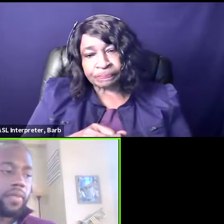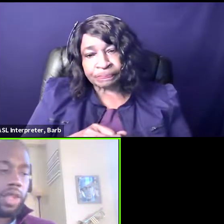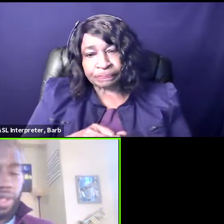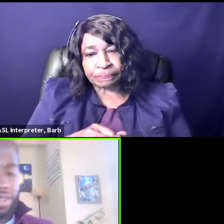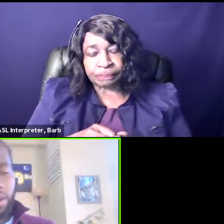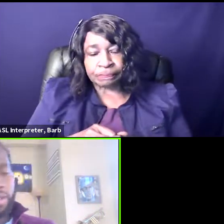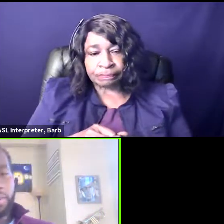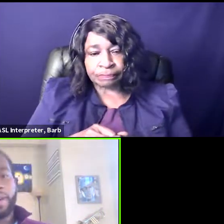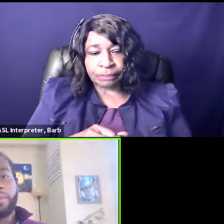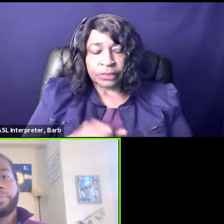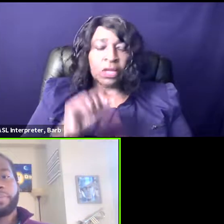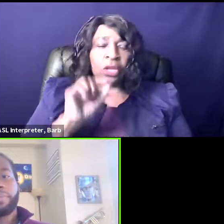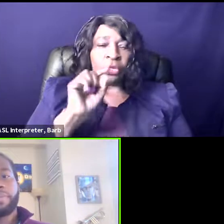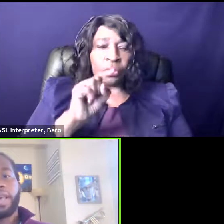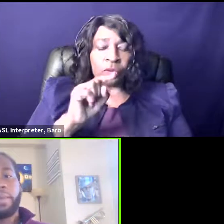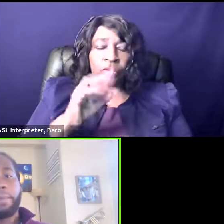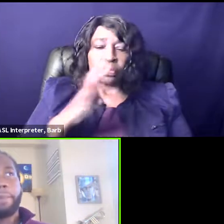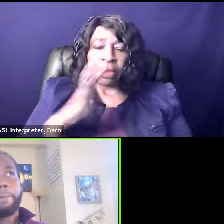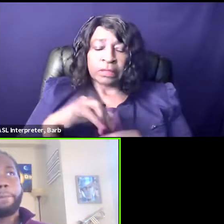Yeah. You had talked about,